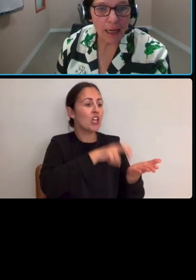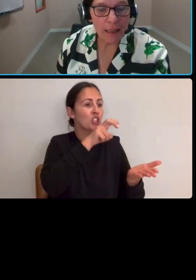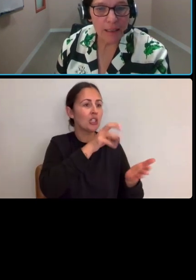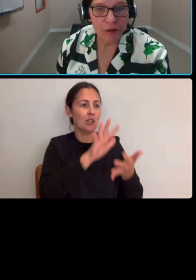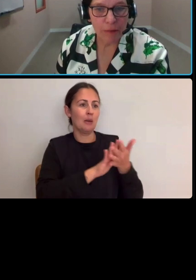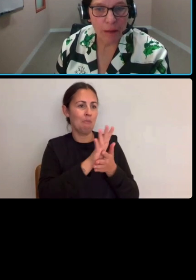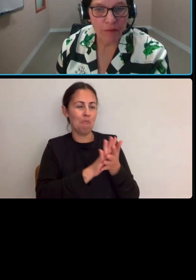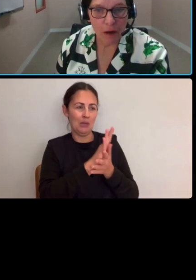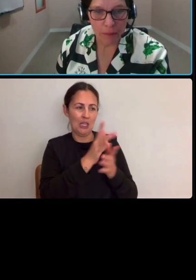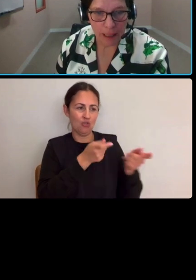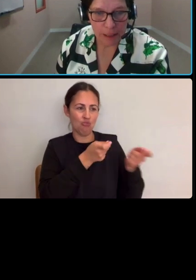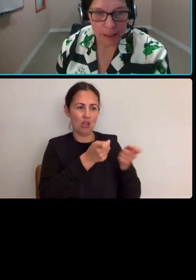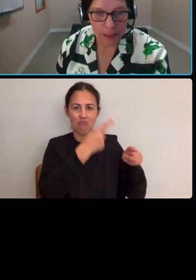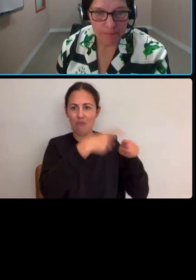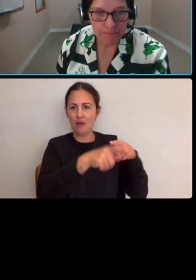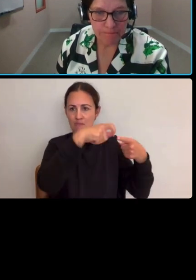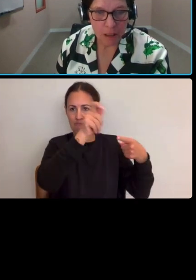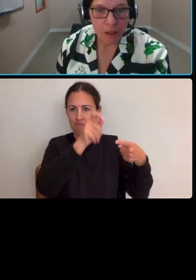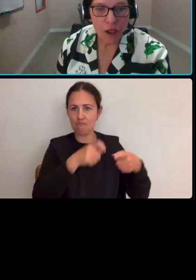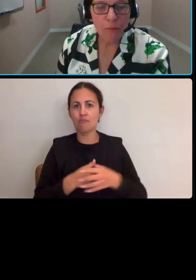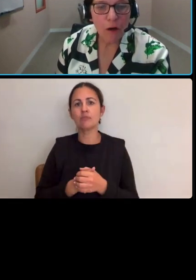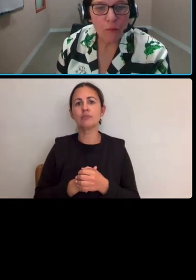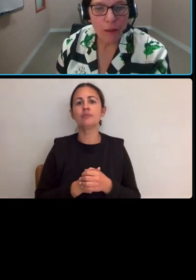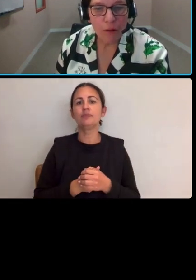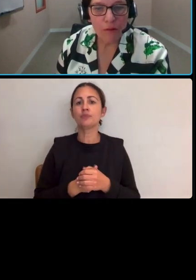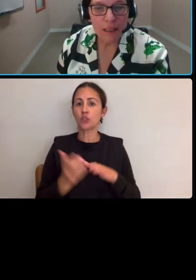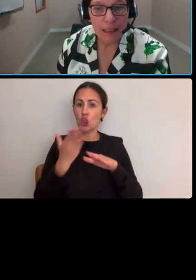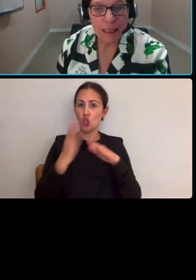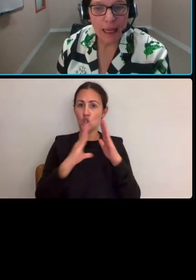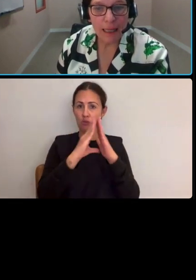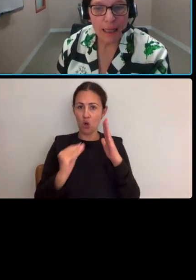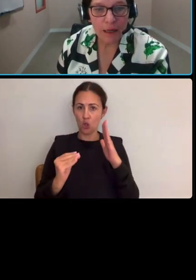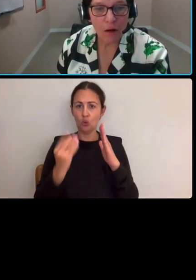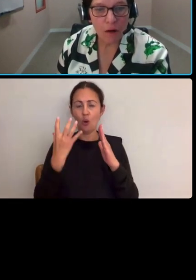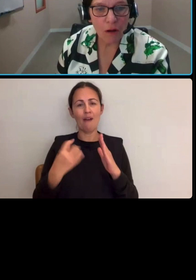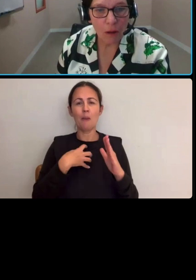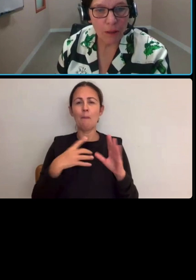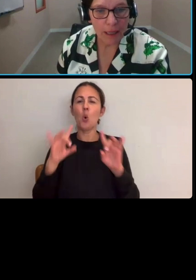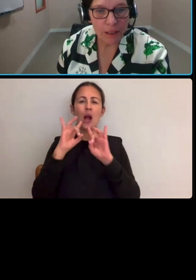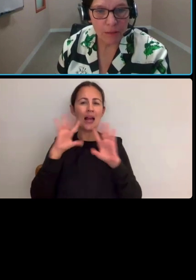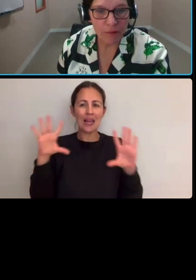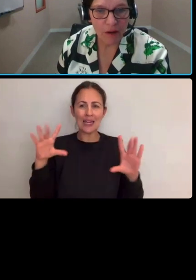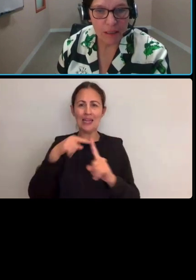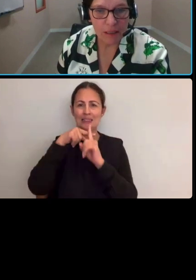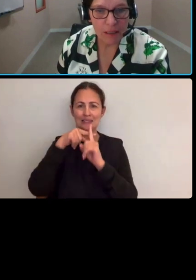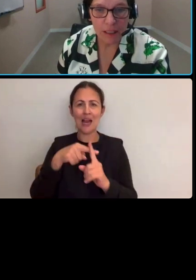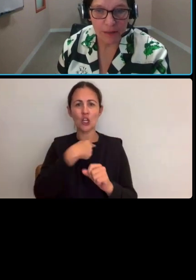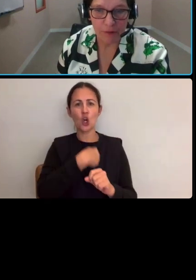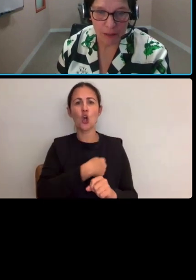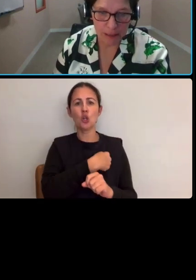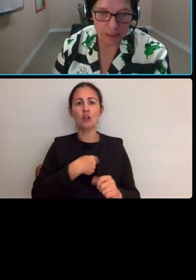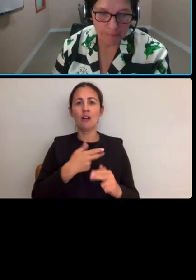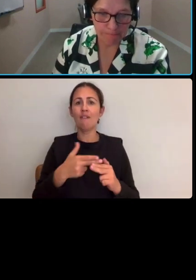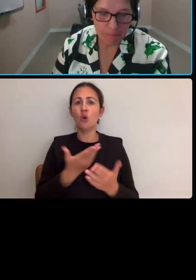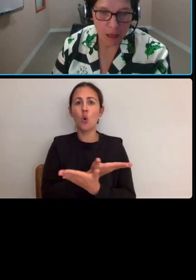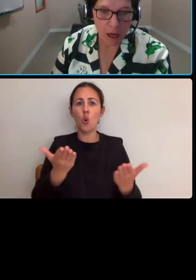Clear, targeted and streamlined provider obligations. The new model will impose clear, targeted, ongoing obligations on providers to manage